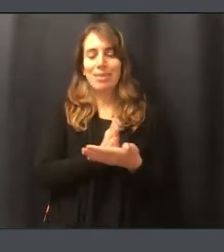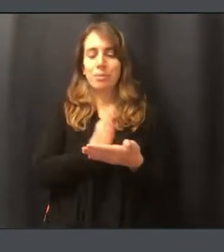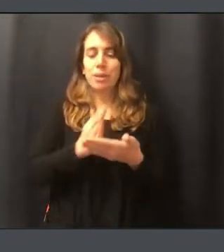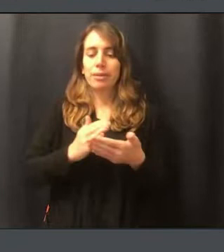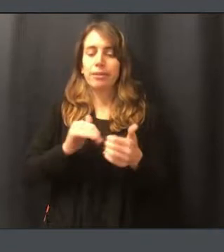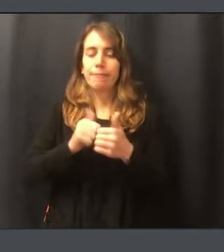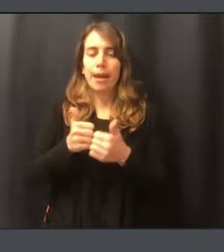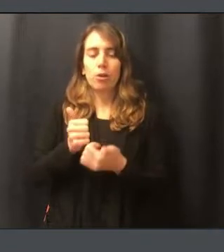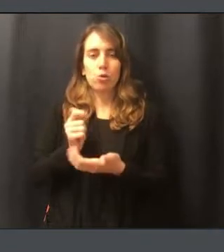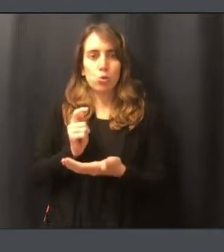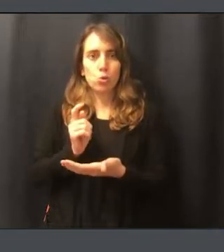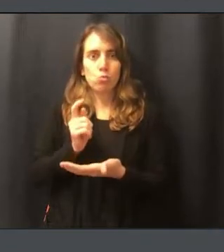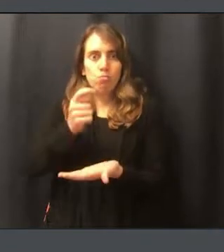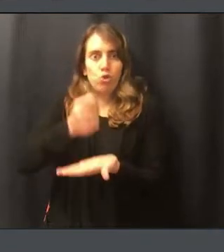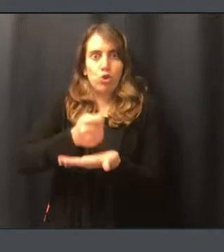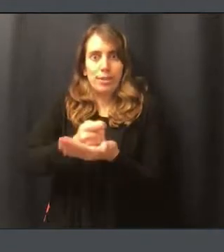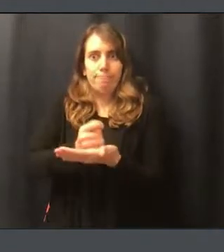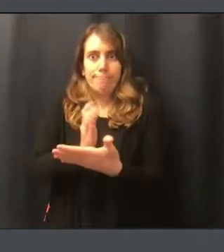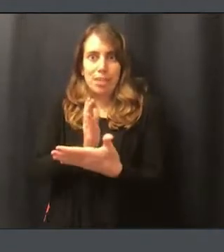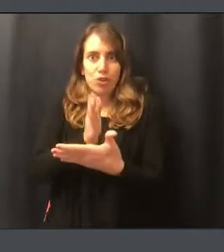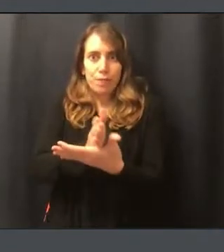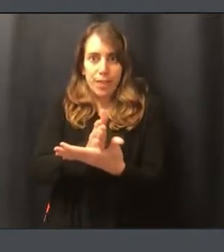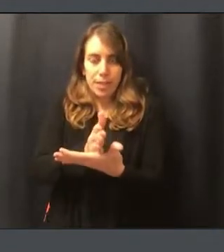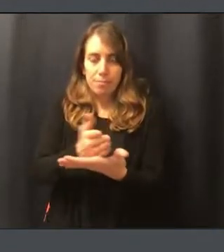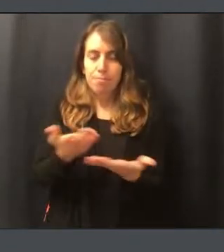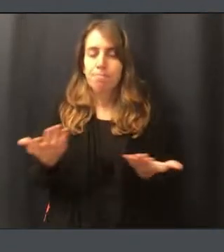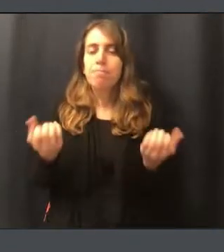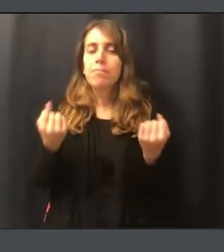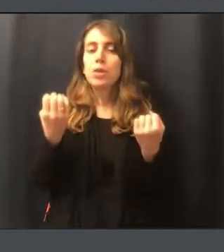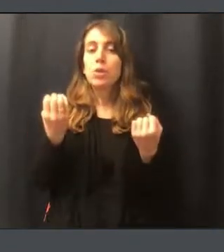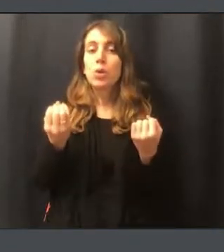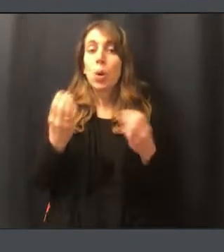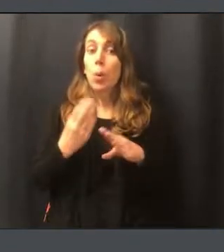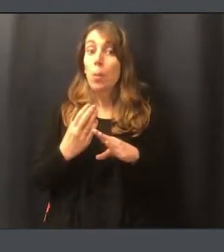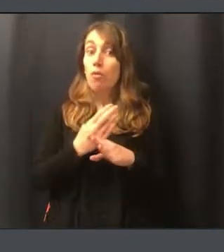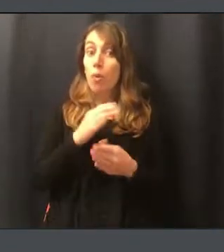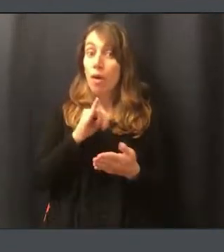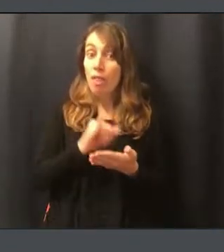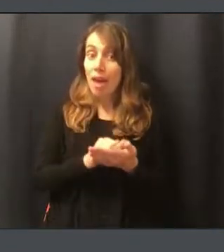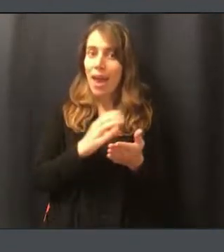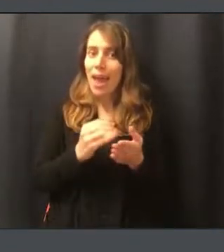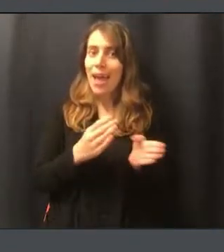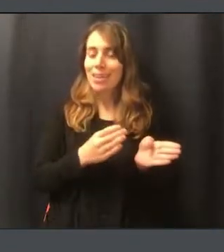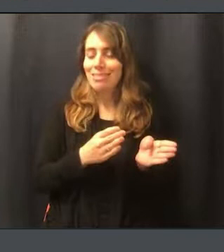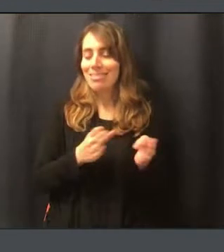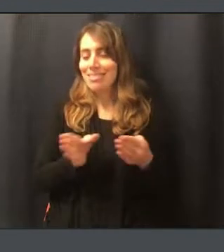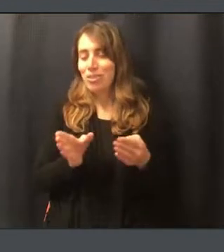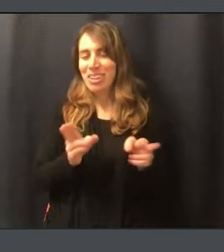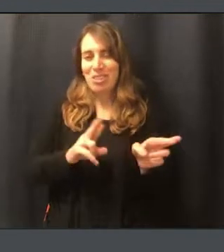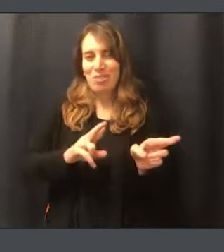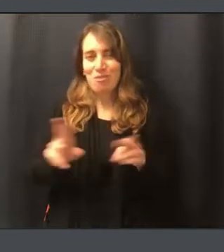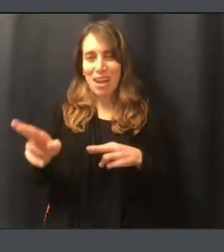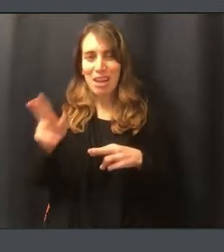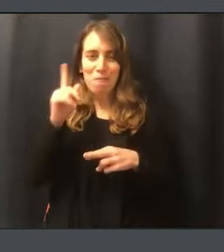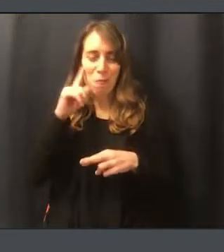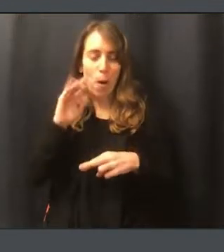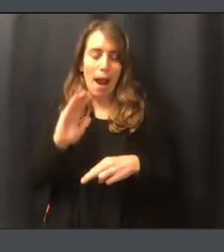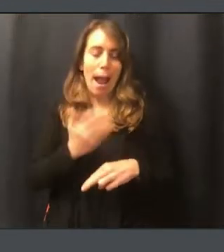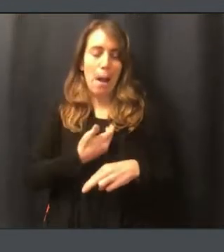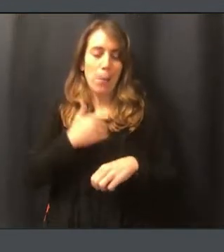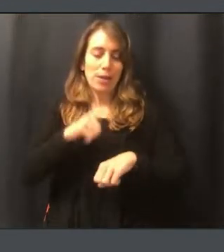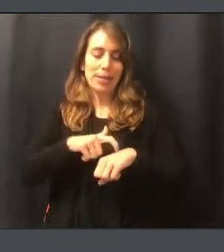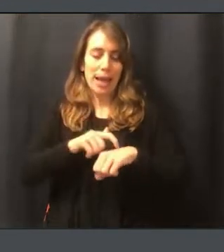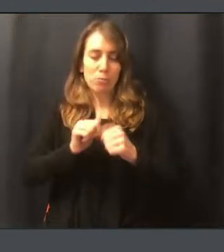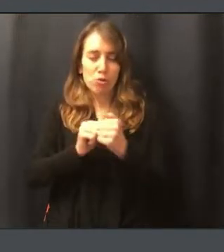So before we do all of that, and to kind of get us ready for this kind of time together, thinking